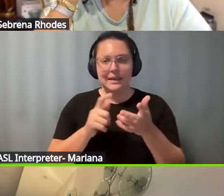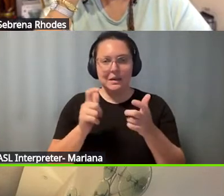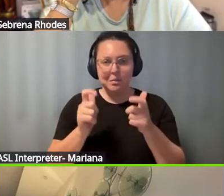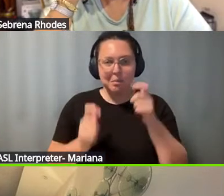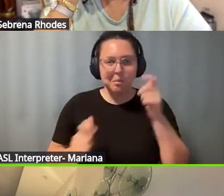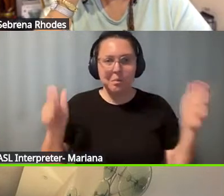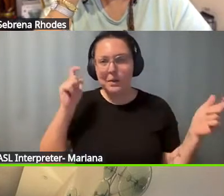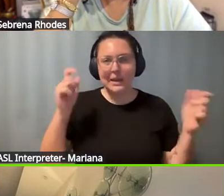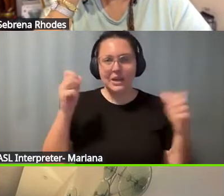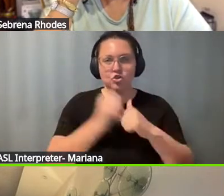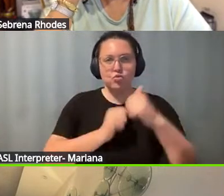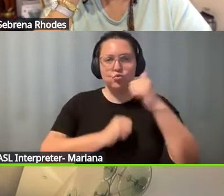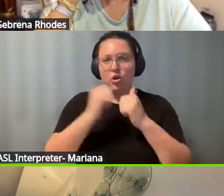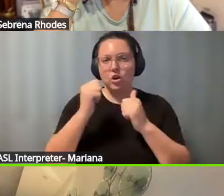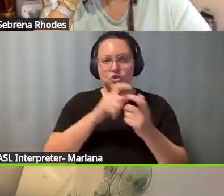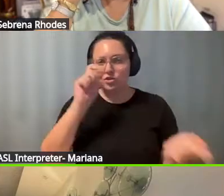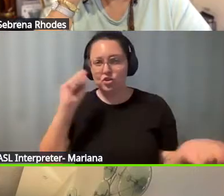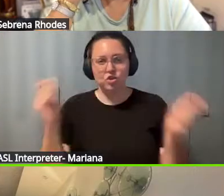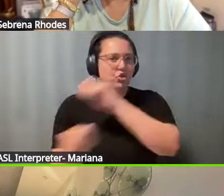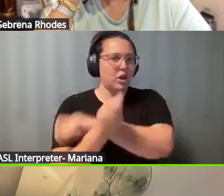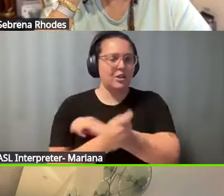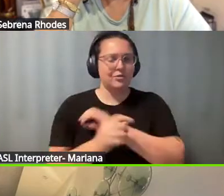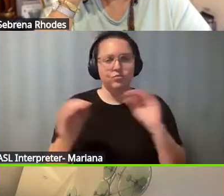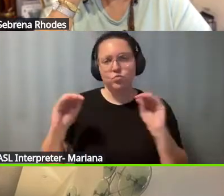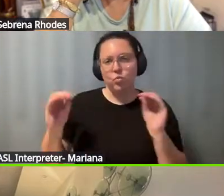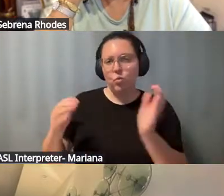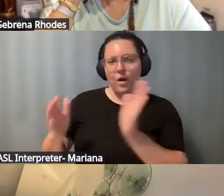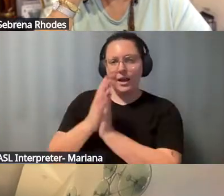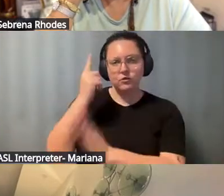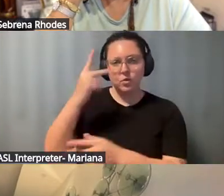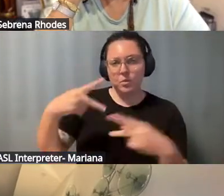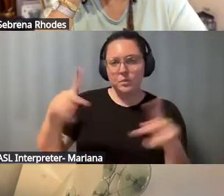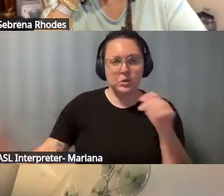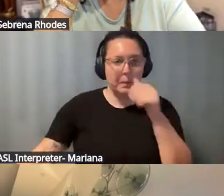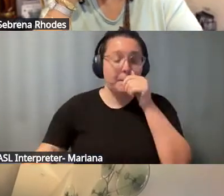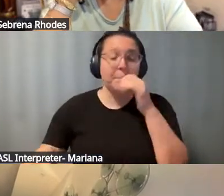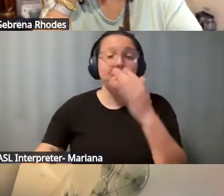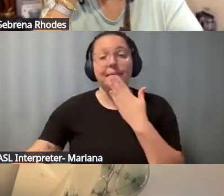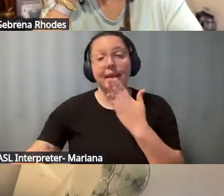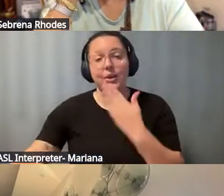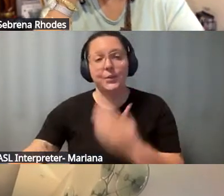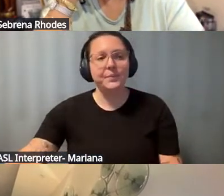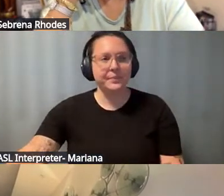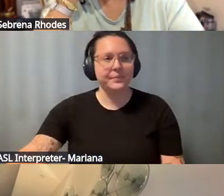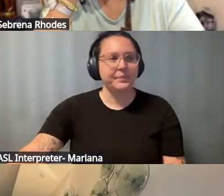change. Nobody's asked me for any permission. Okay, thank you, sir. Yep.